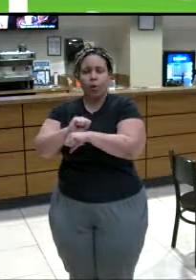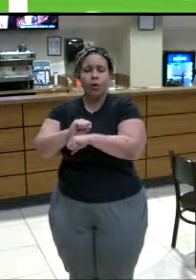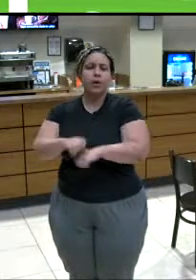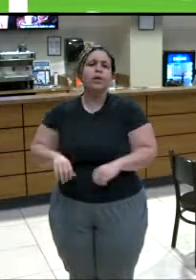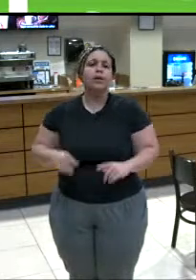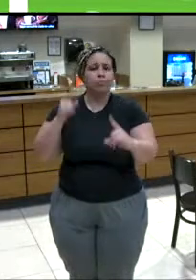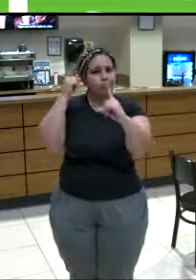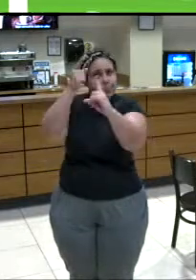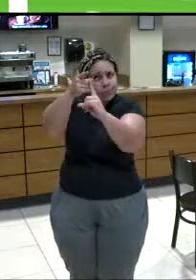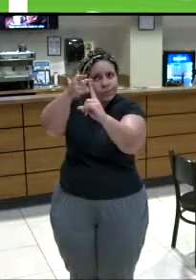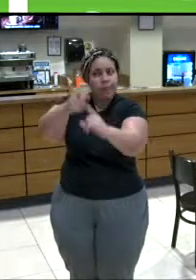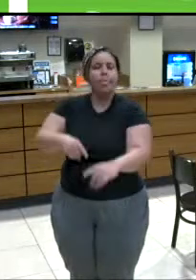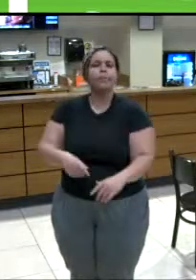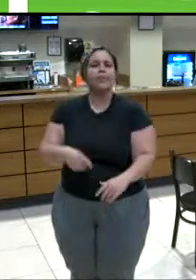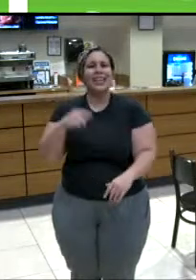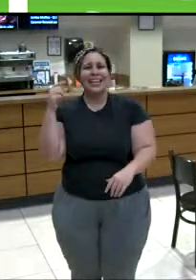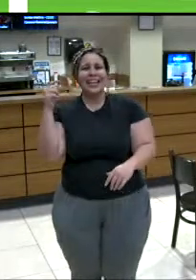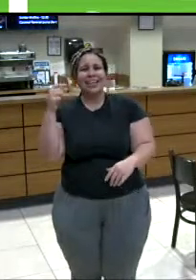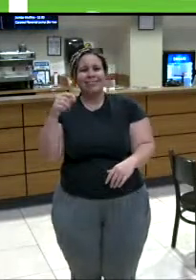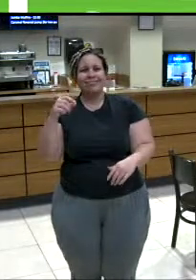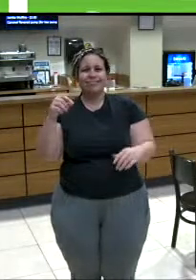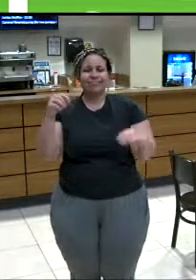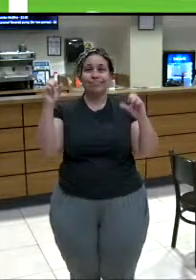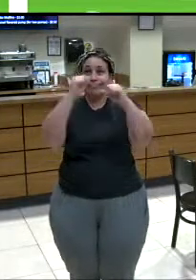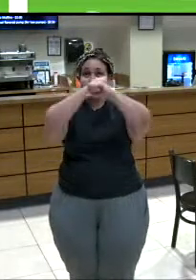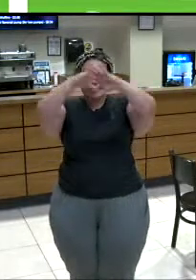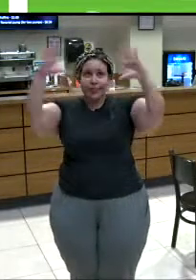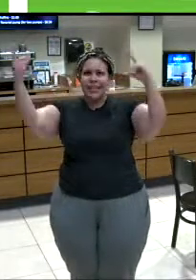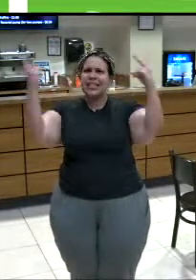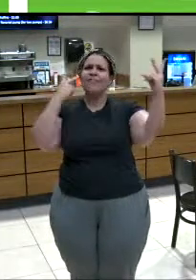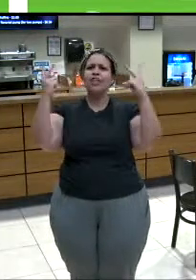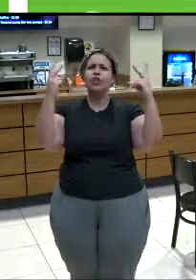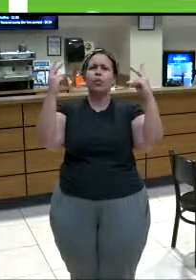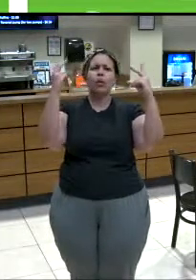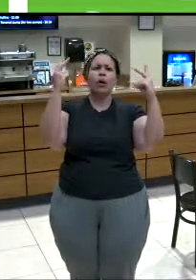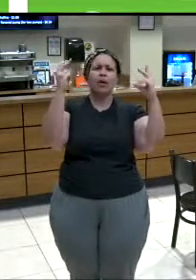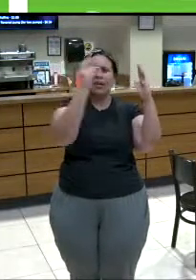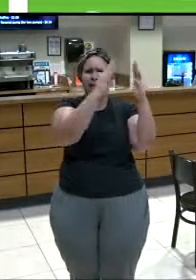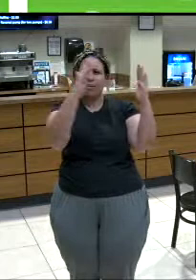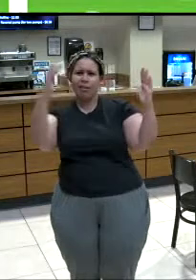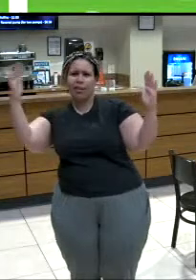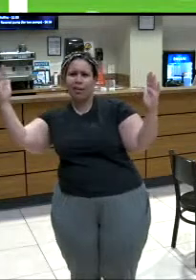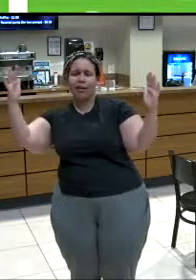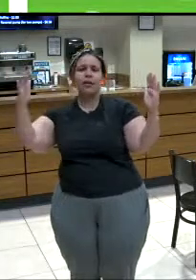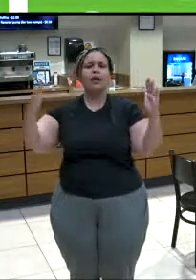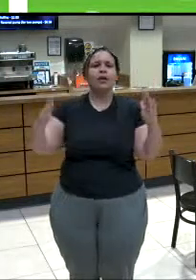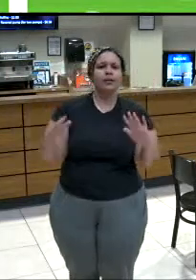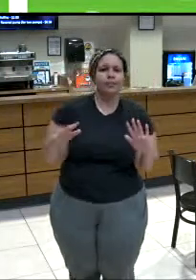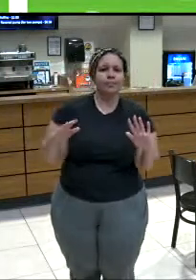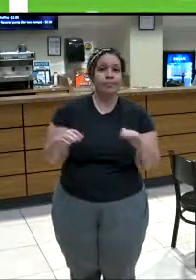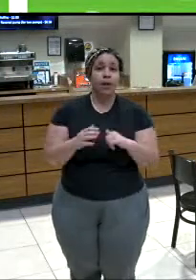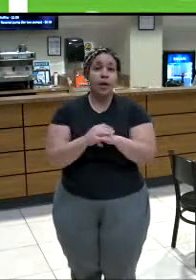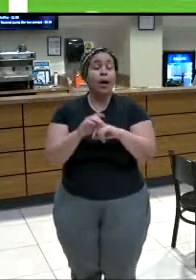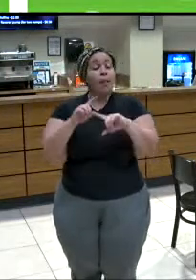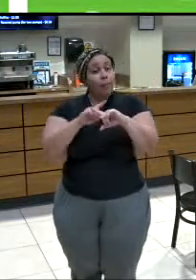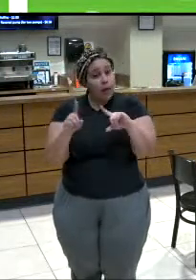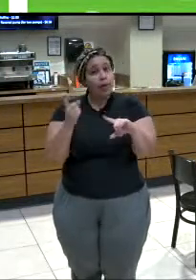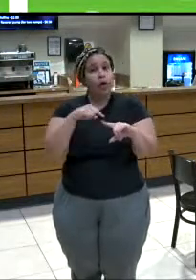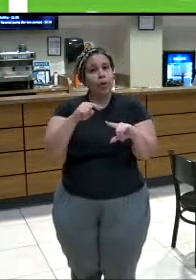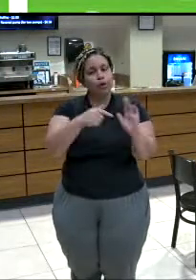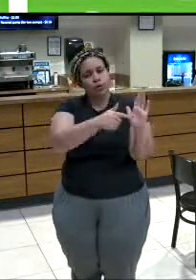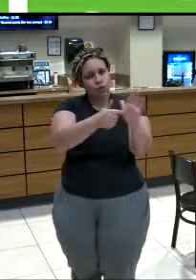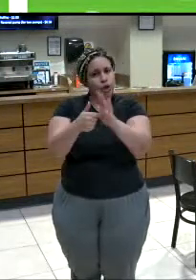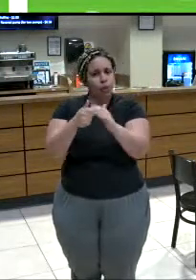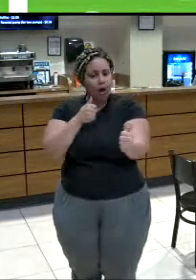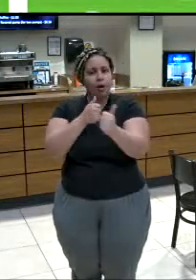a visual. You're not going to see the activities, strategies, programs, and projects listed in the strategic plan, but we're going to be providing you with